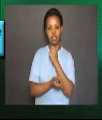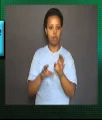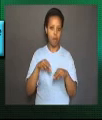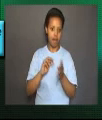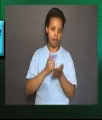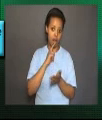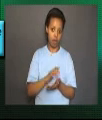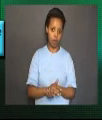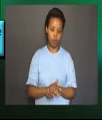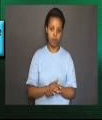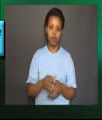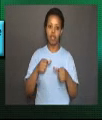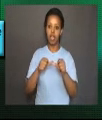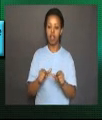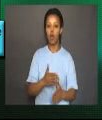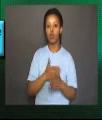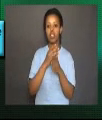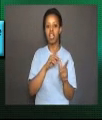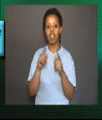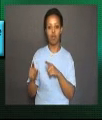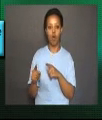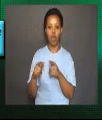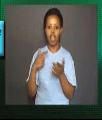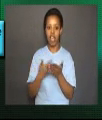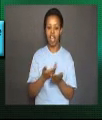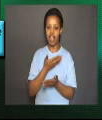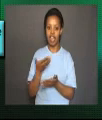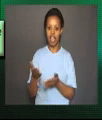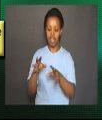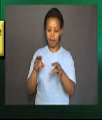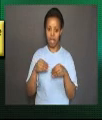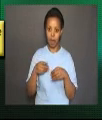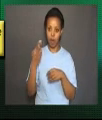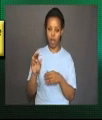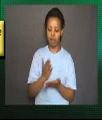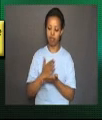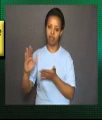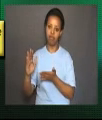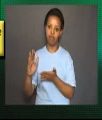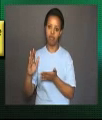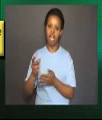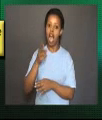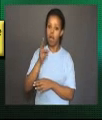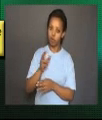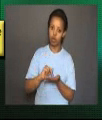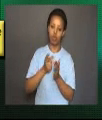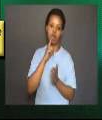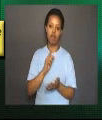The next step is to accept or reject the hypothesis.